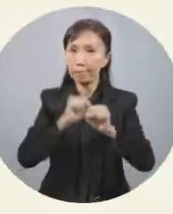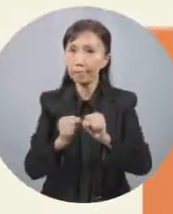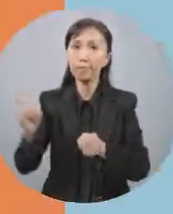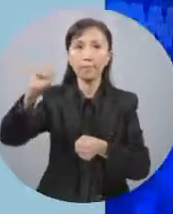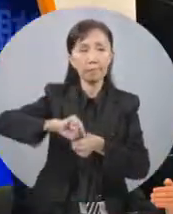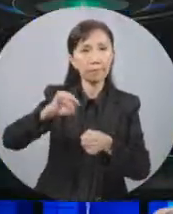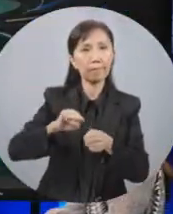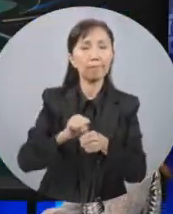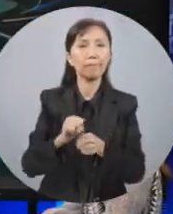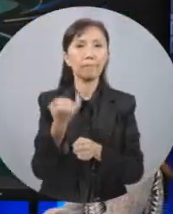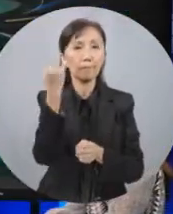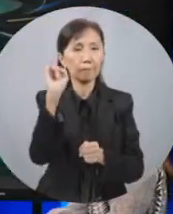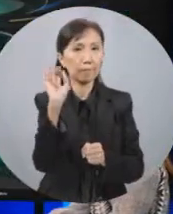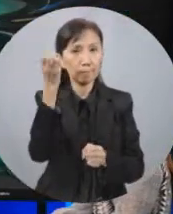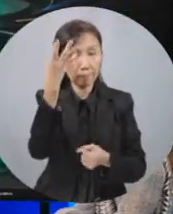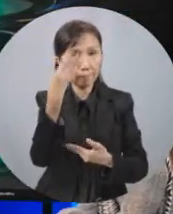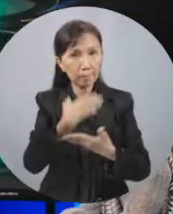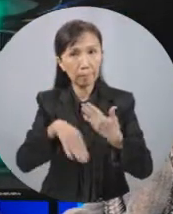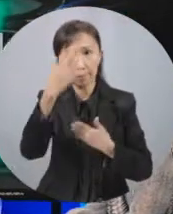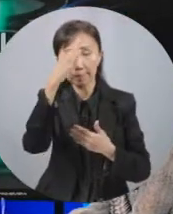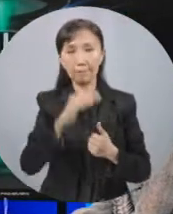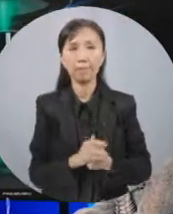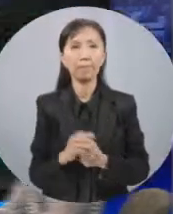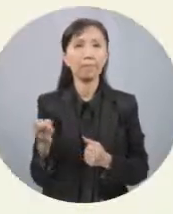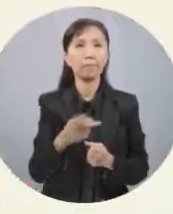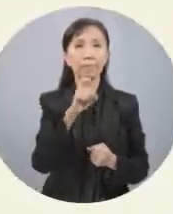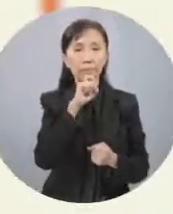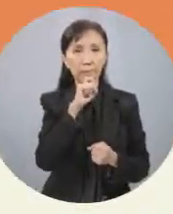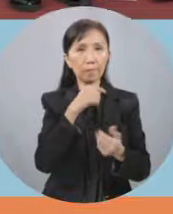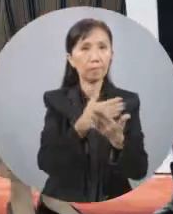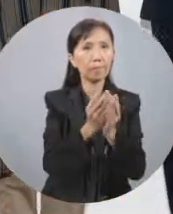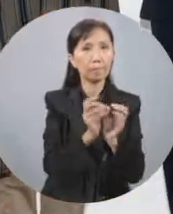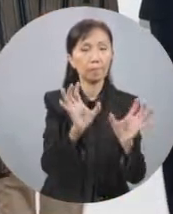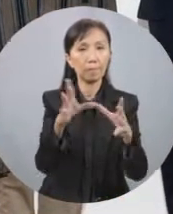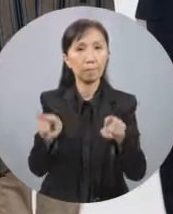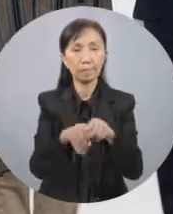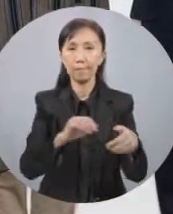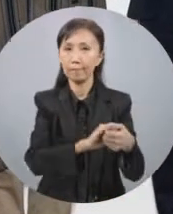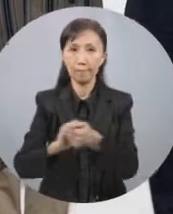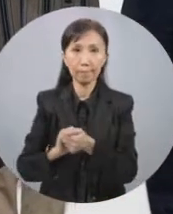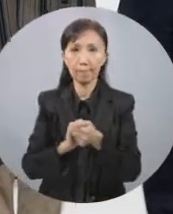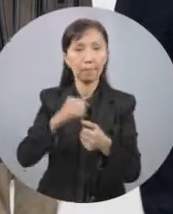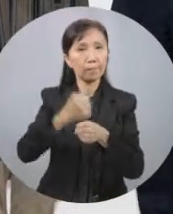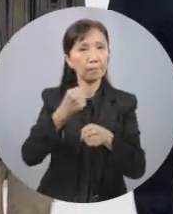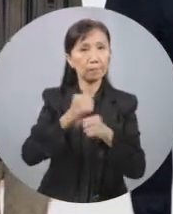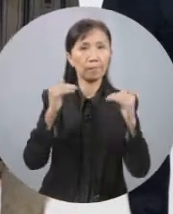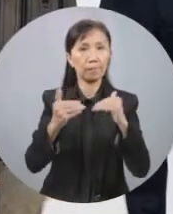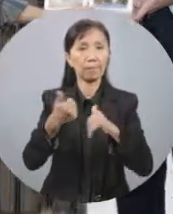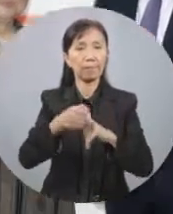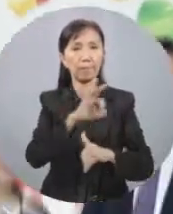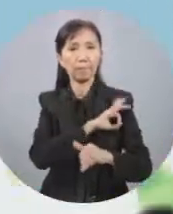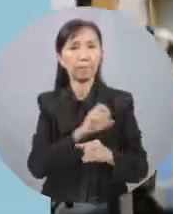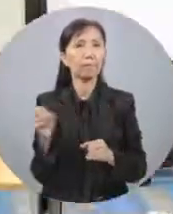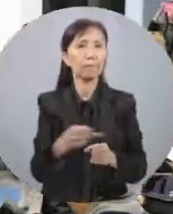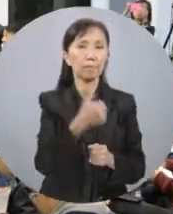Anti-discrimination Ordinances through education and training courses. We also work with organisations in different sectors to develop equal